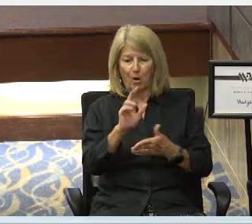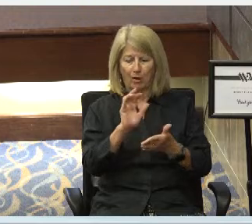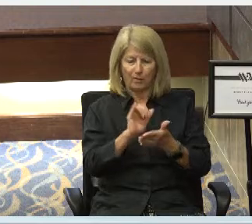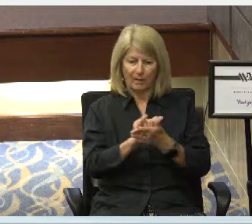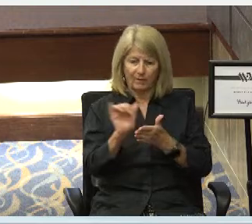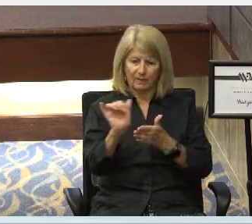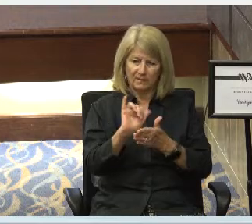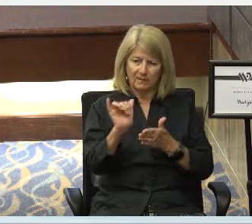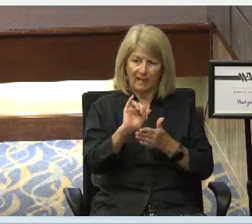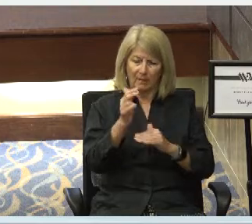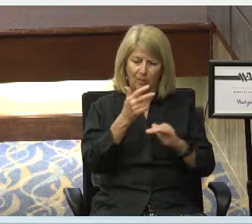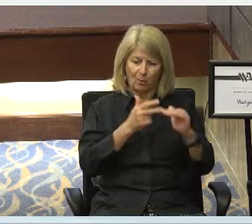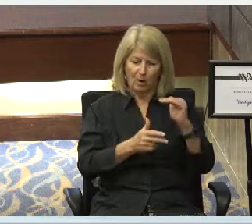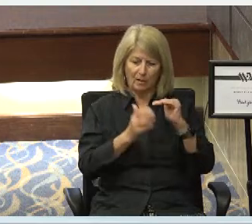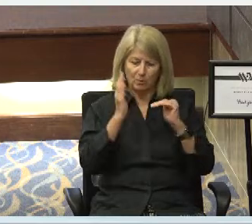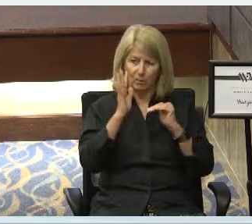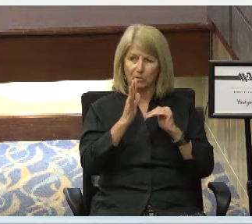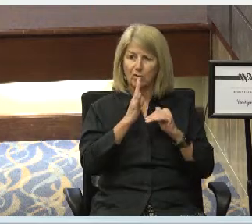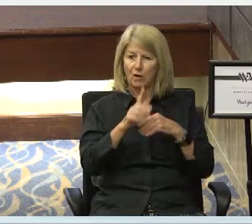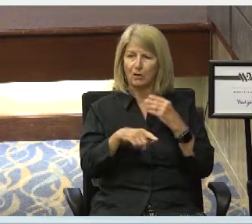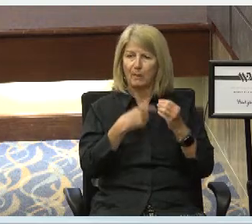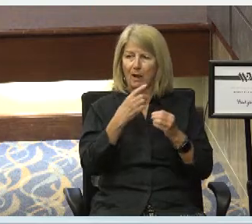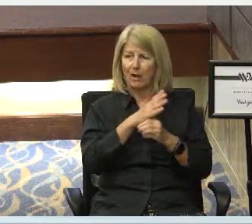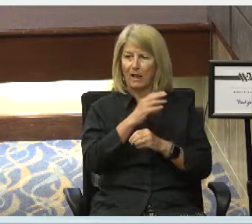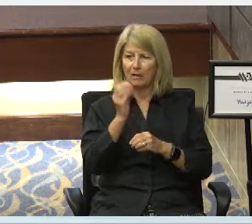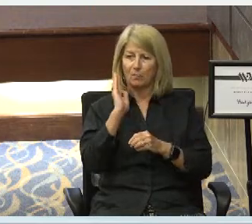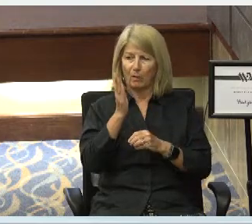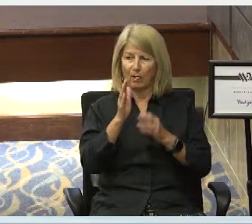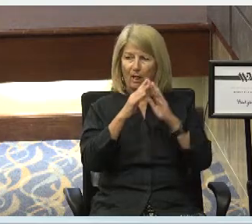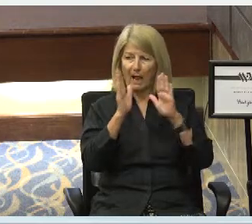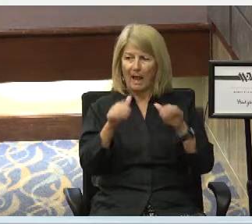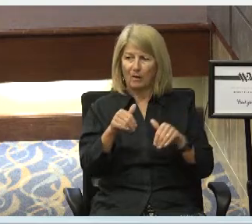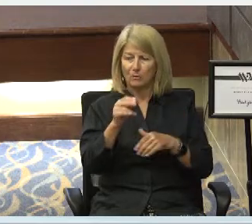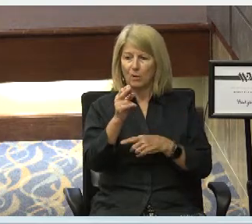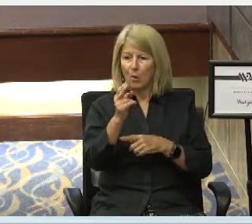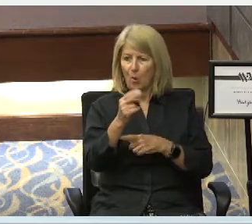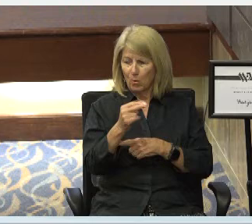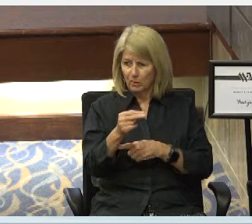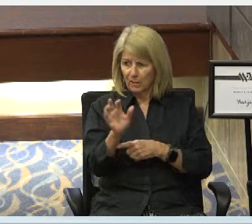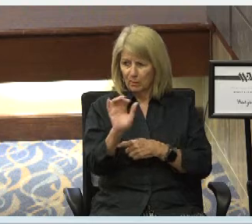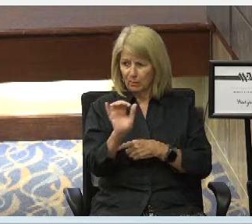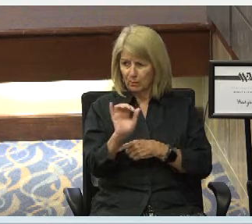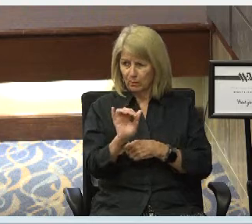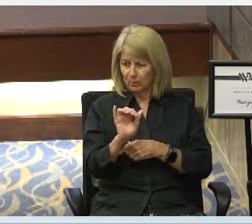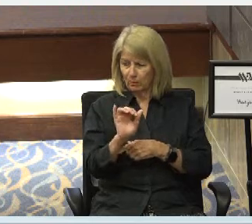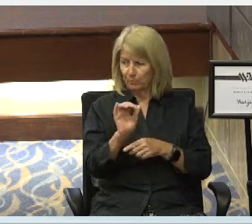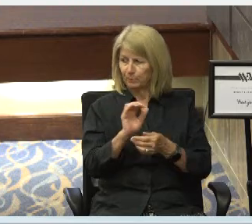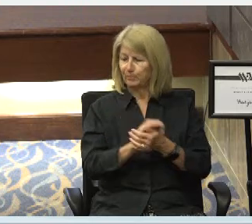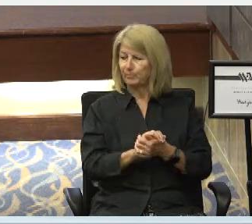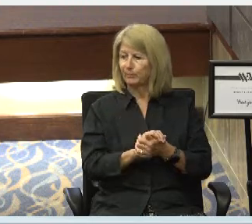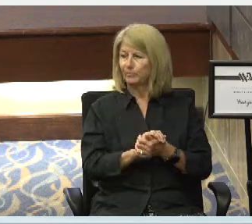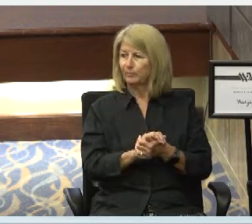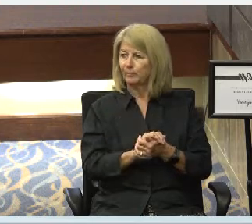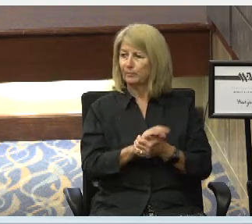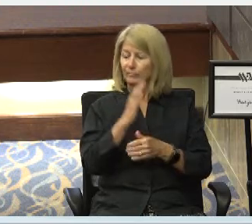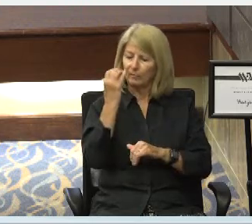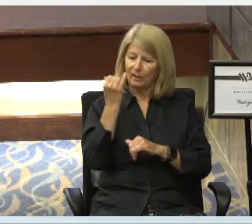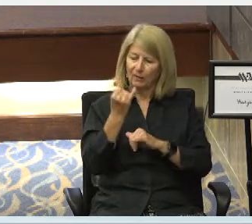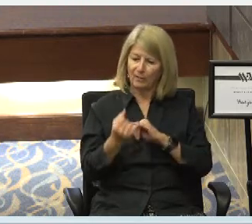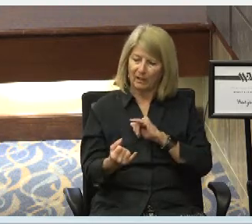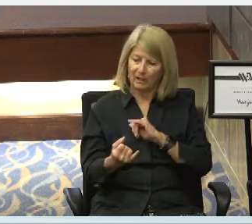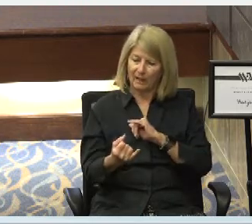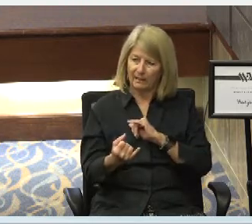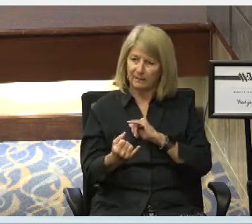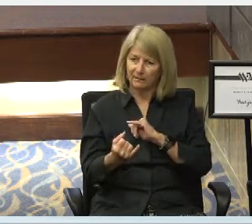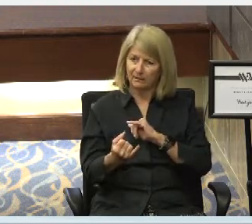relate to and house the hotel development that's going to occur on that corner. And then the last,